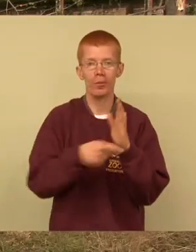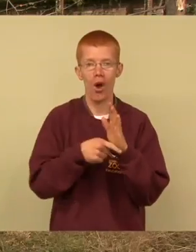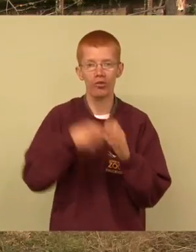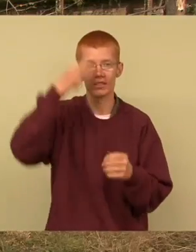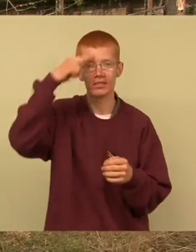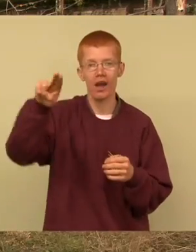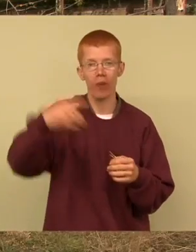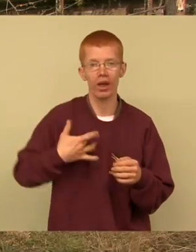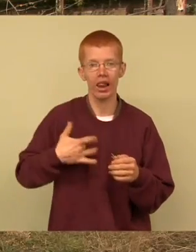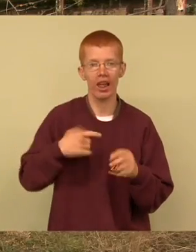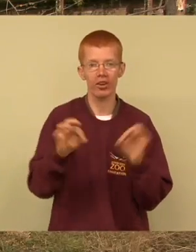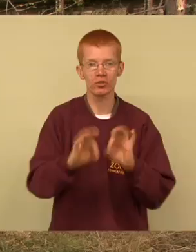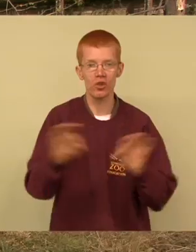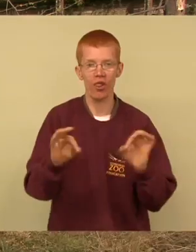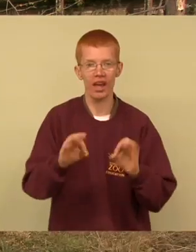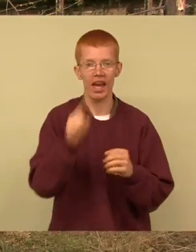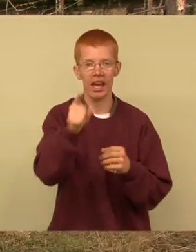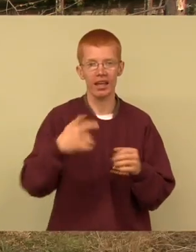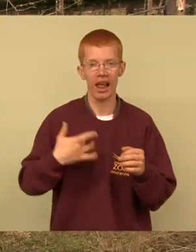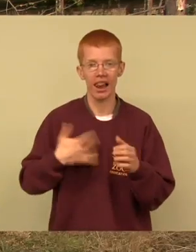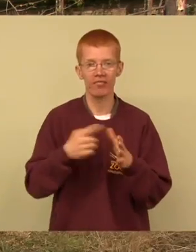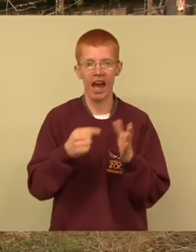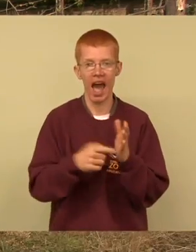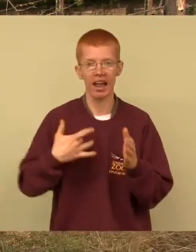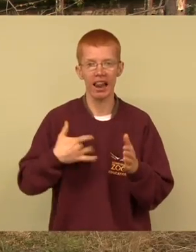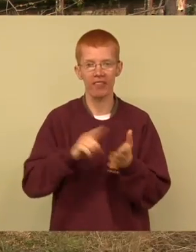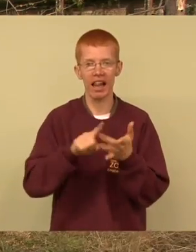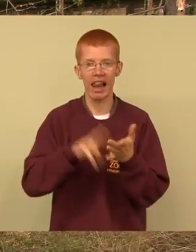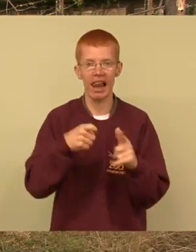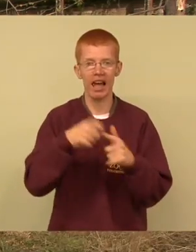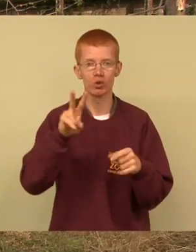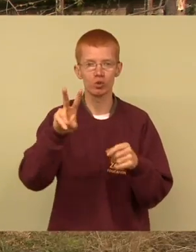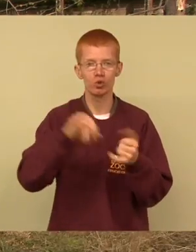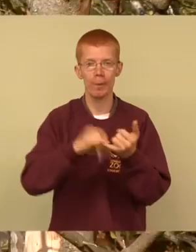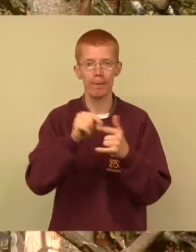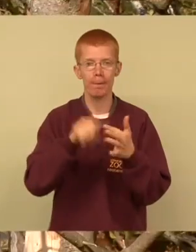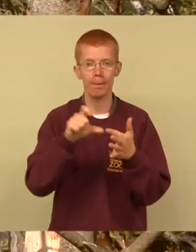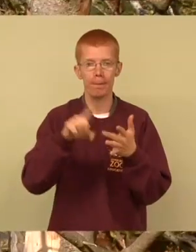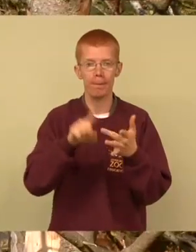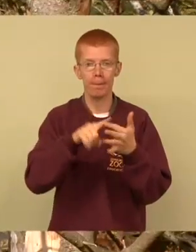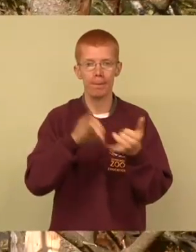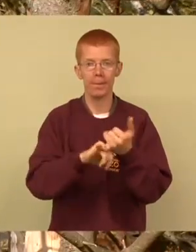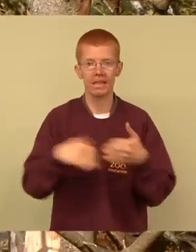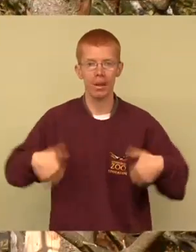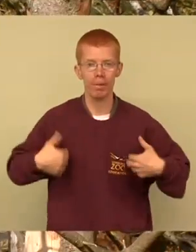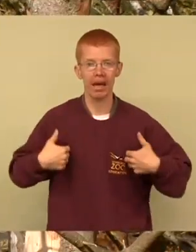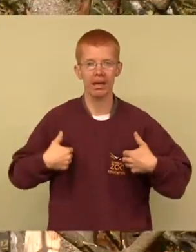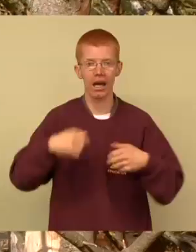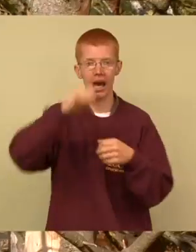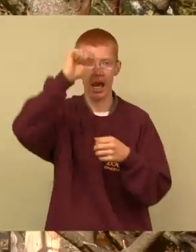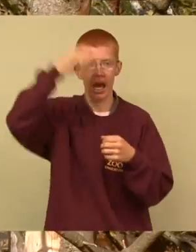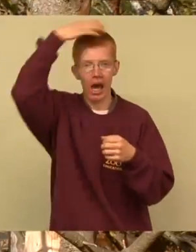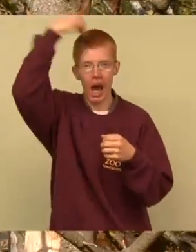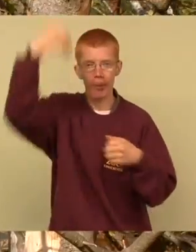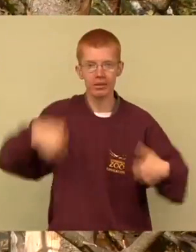I'm Hannah Buchanan-Smith and I'm from the University of Stirling, and I'm looking after this project called Living Together, because here in Living Links